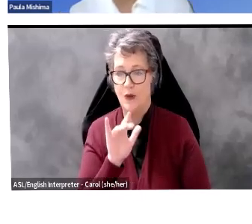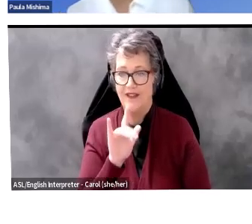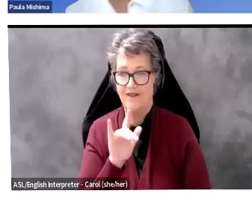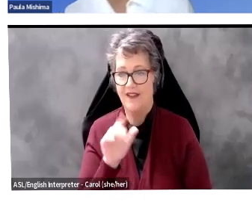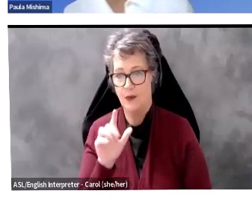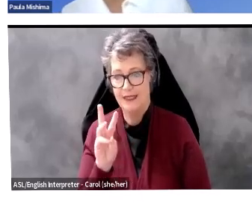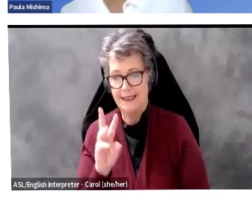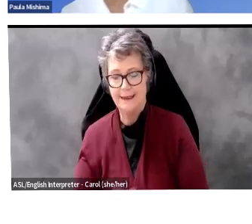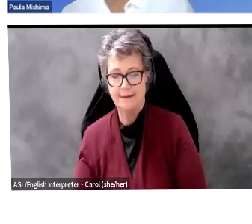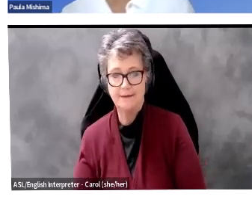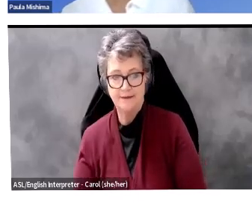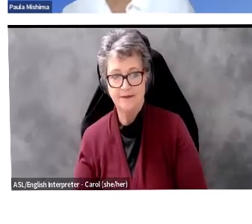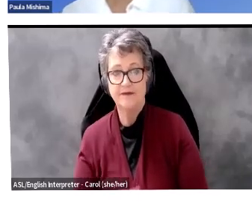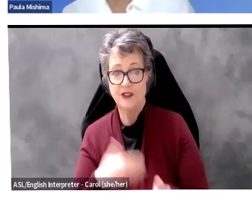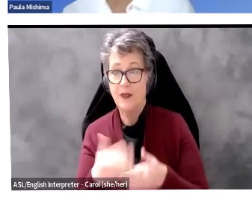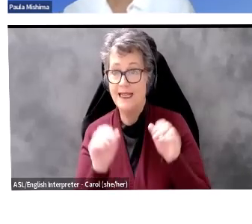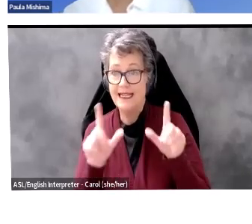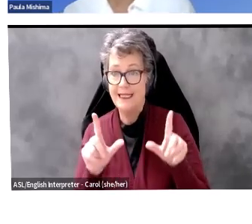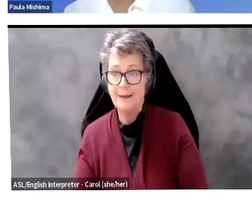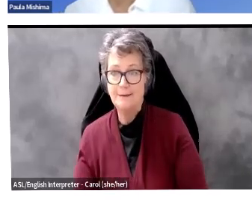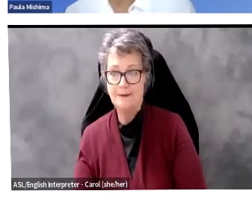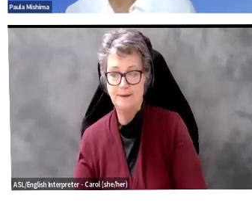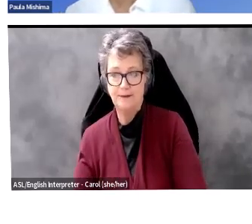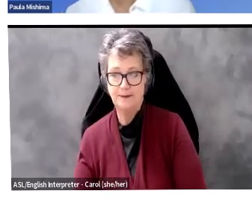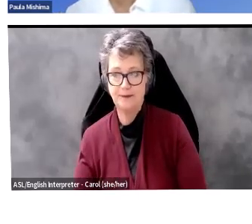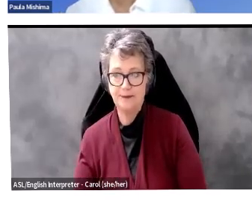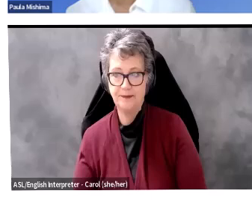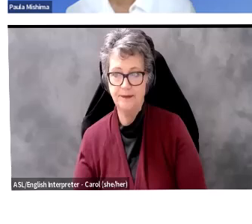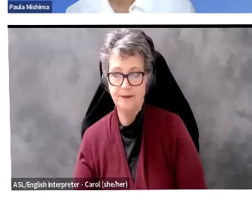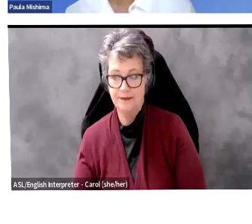26. So if you go to the next slide.